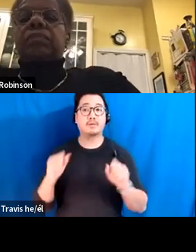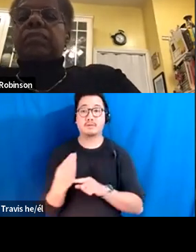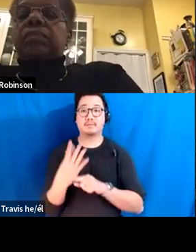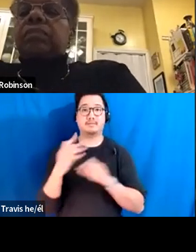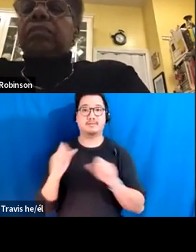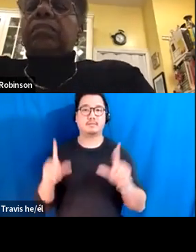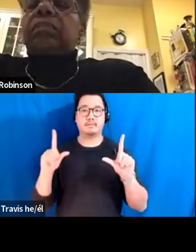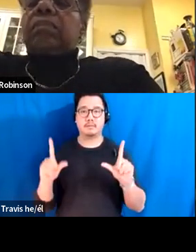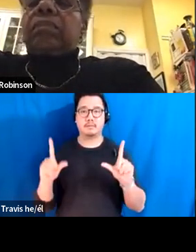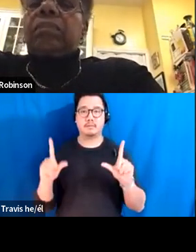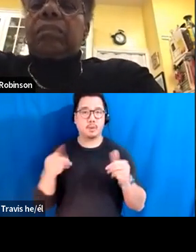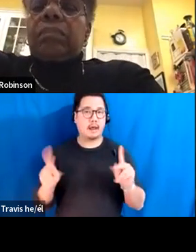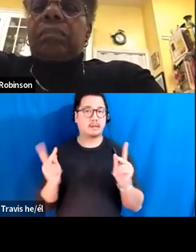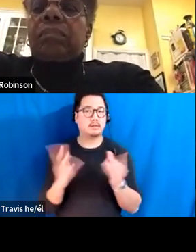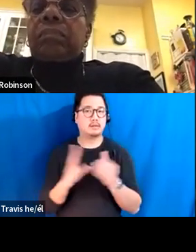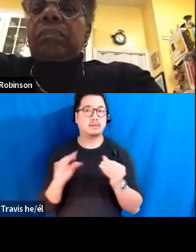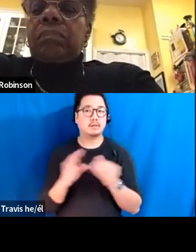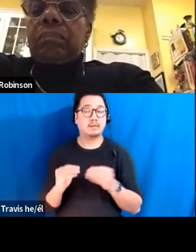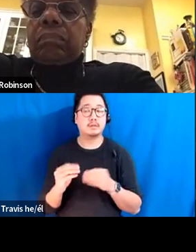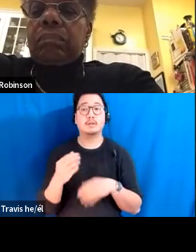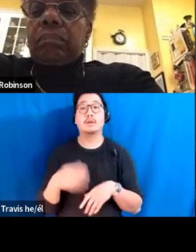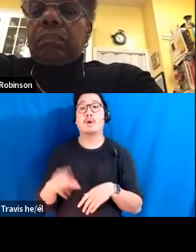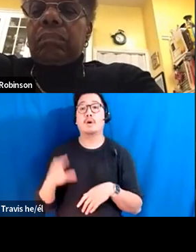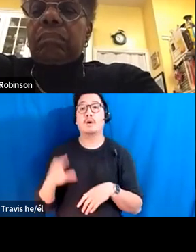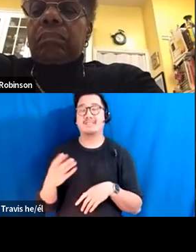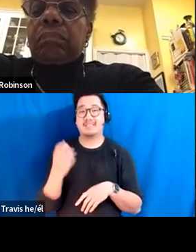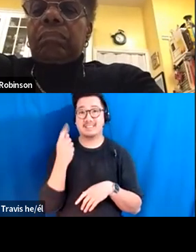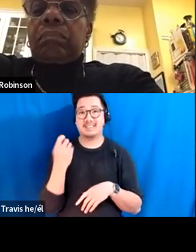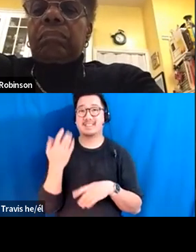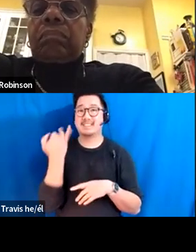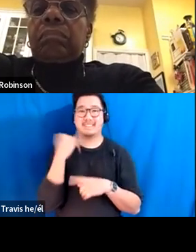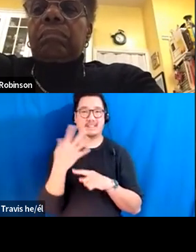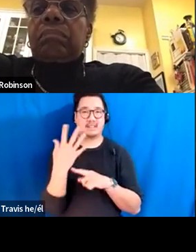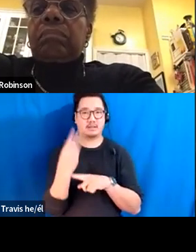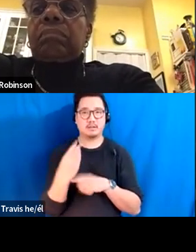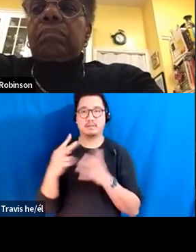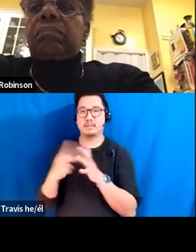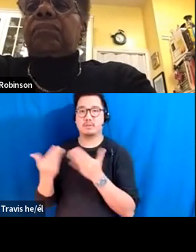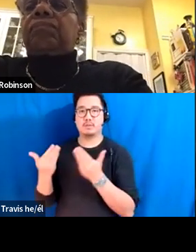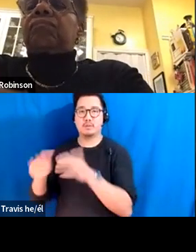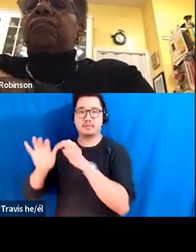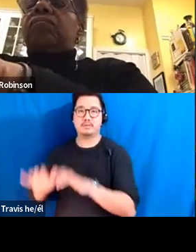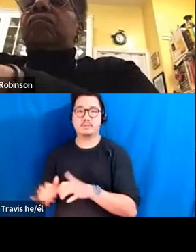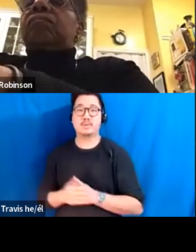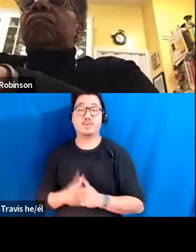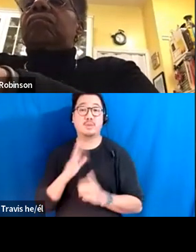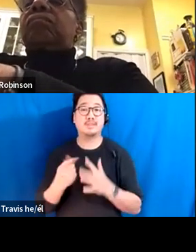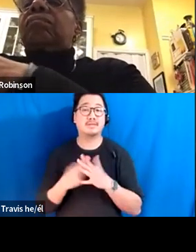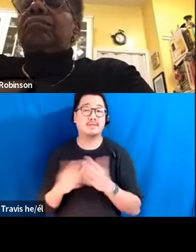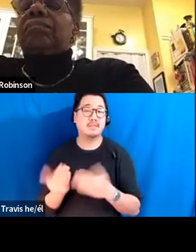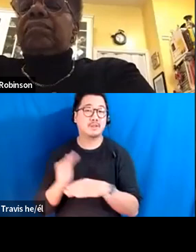testify otherwise speakers can submit their testimony in writing we'll begin this evening with our